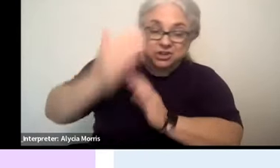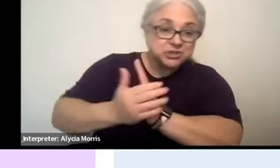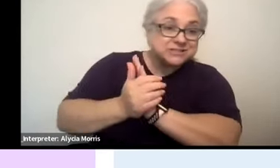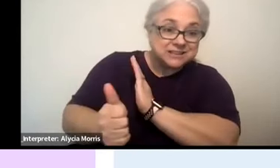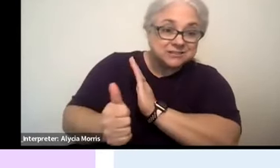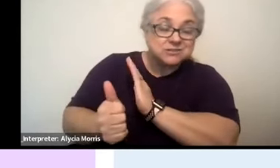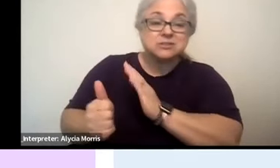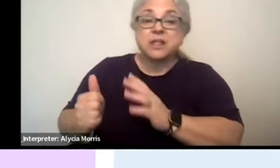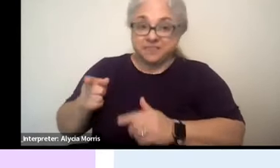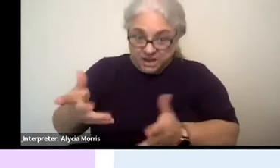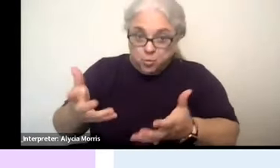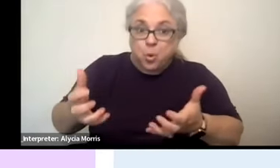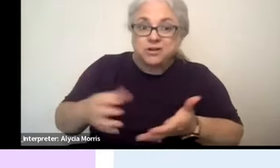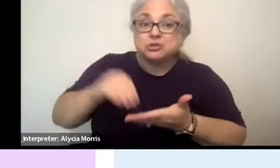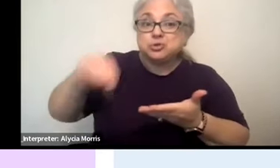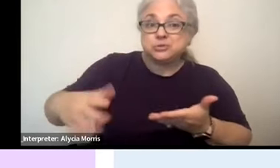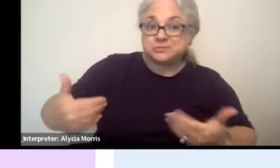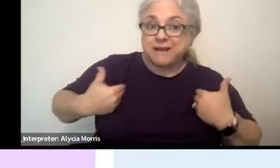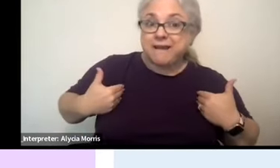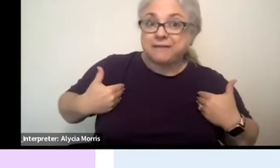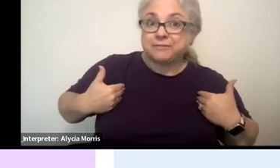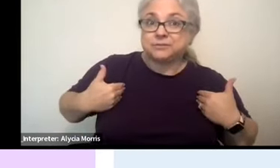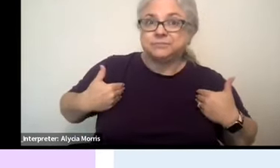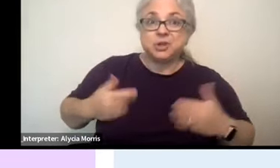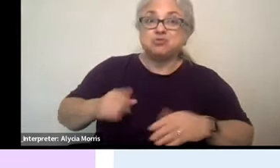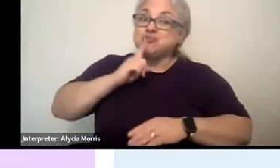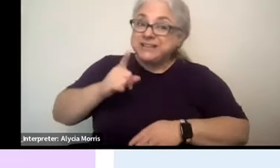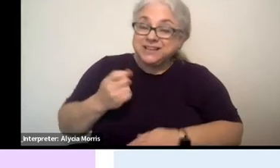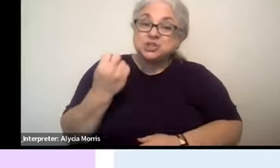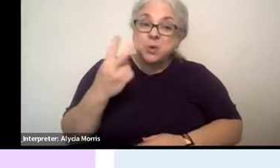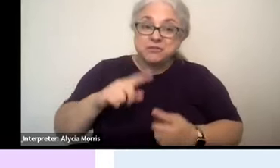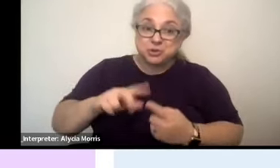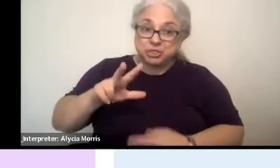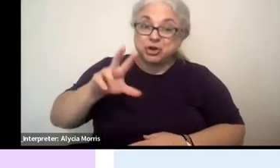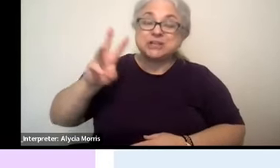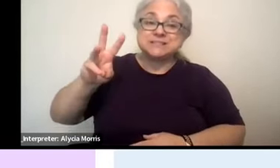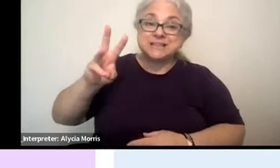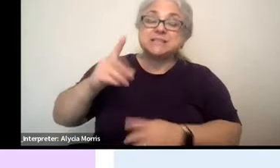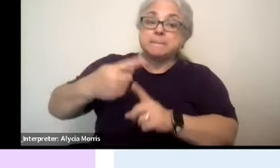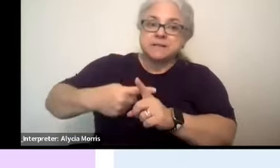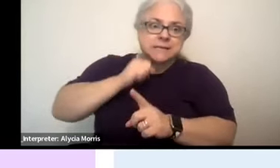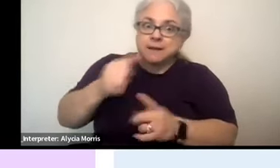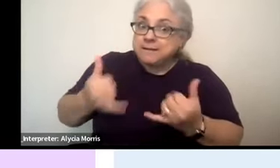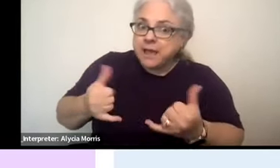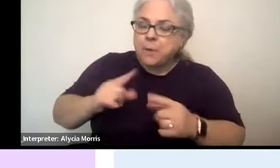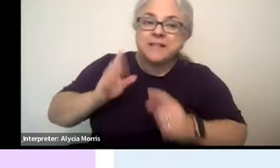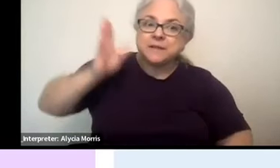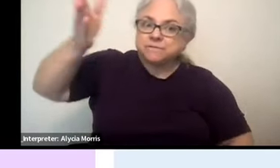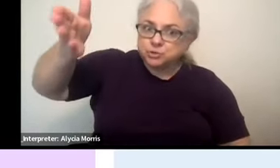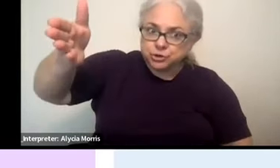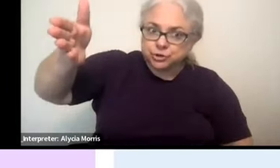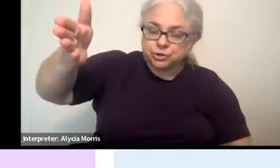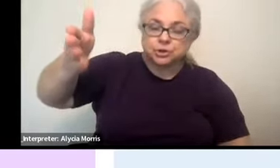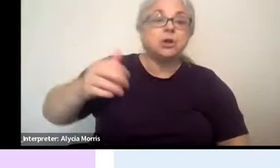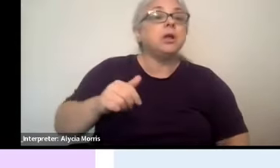have 12 to 36 months into the future. It's important that we look into the future because it takes us a while to